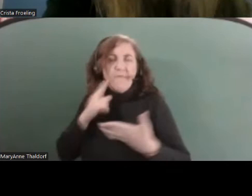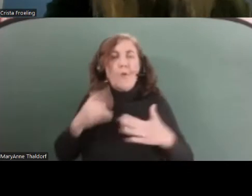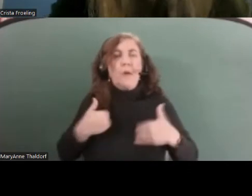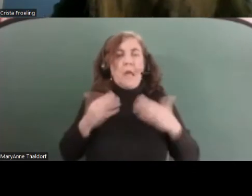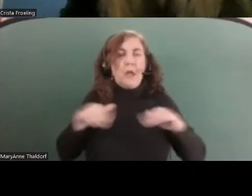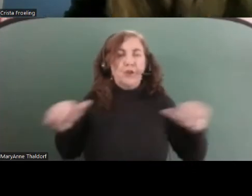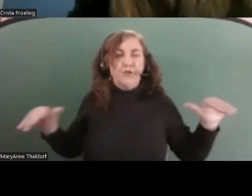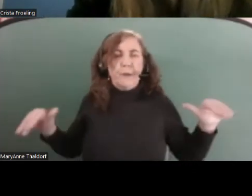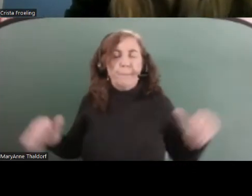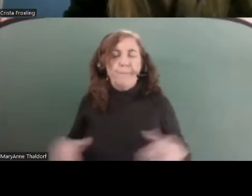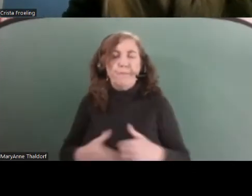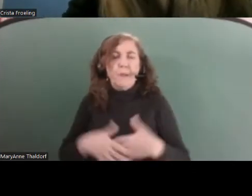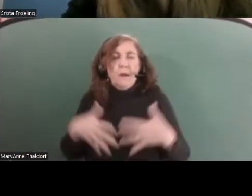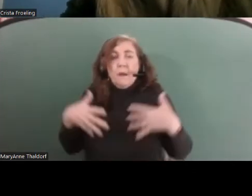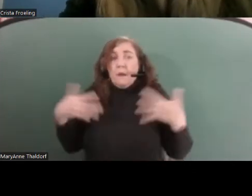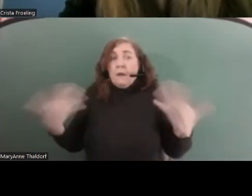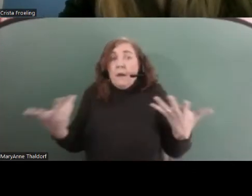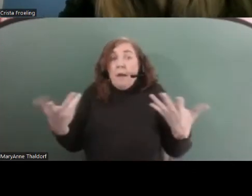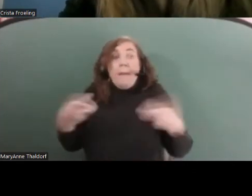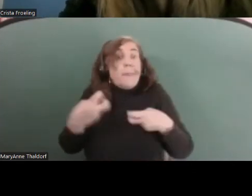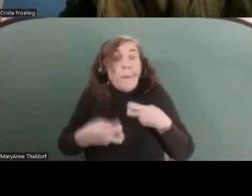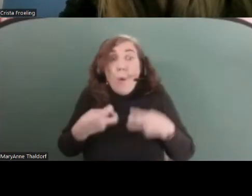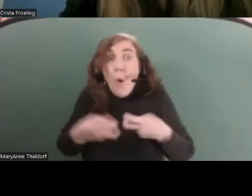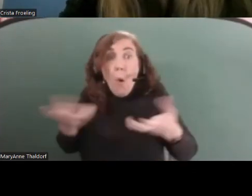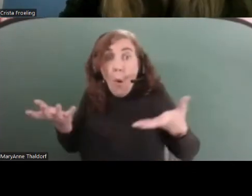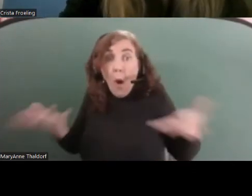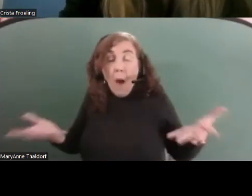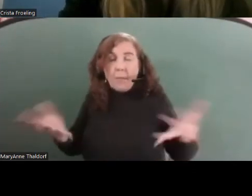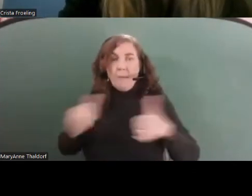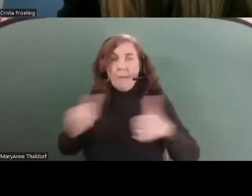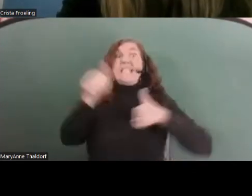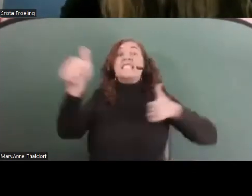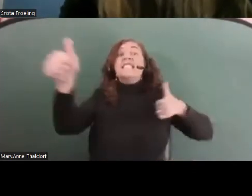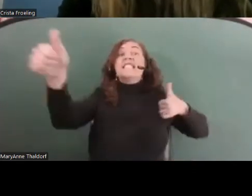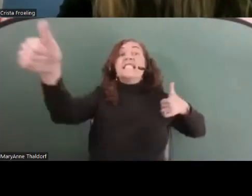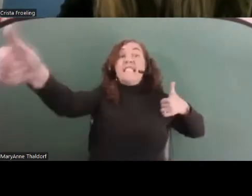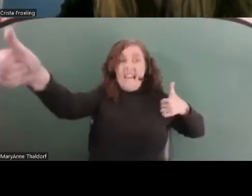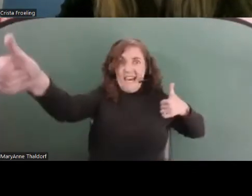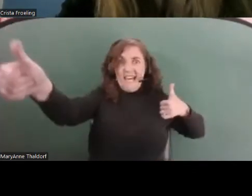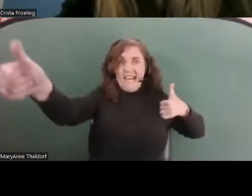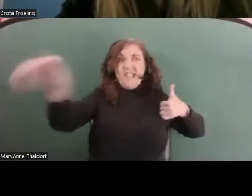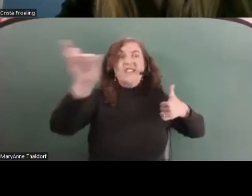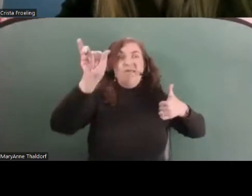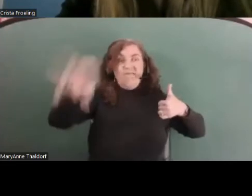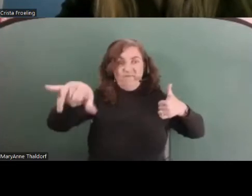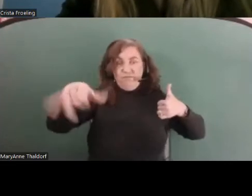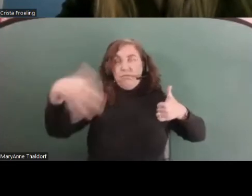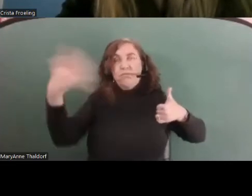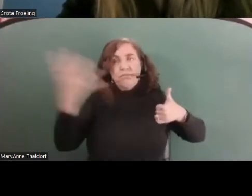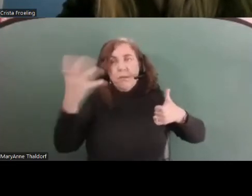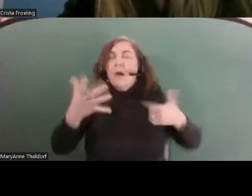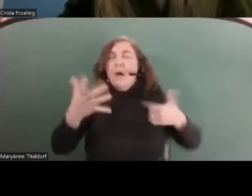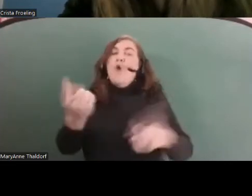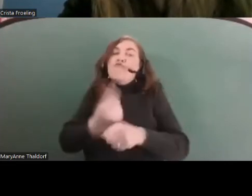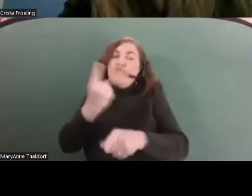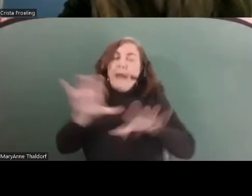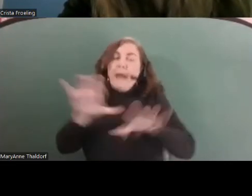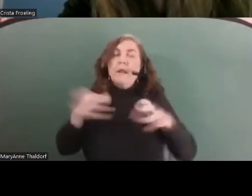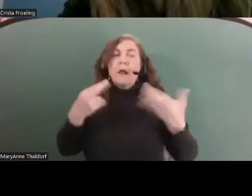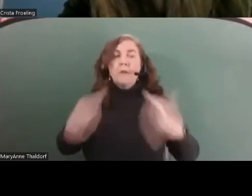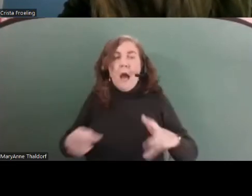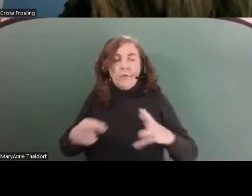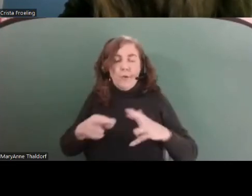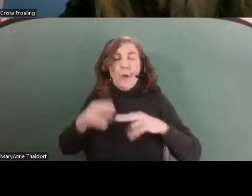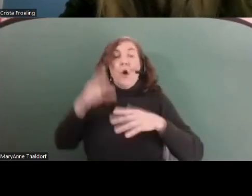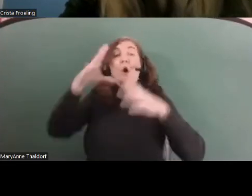So what's the problem? The problem is distance. So in the average classroom, the teacher is 6 to 10 feet from the first